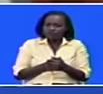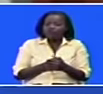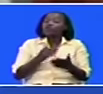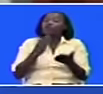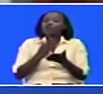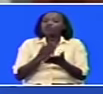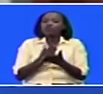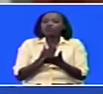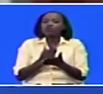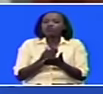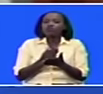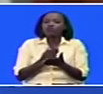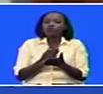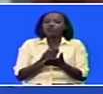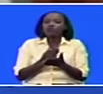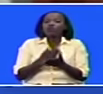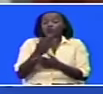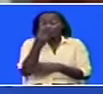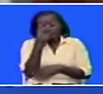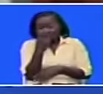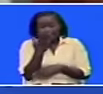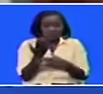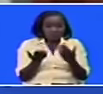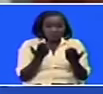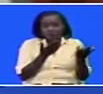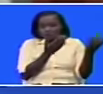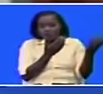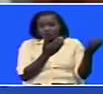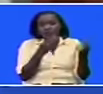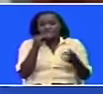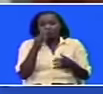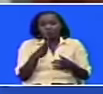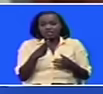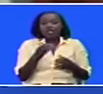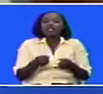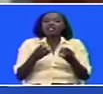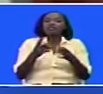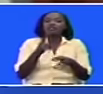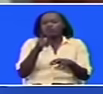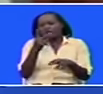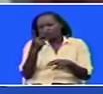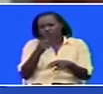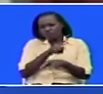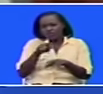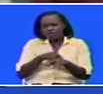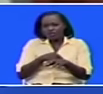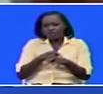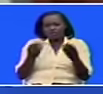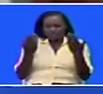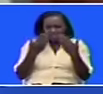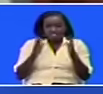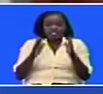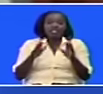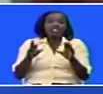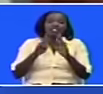Indeed, we suspect that they've been in communication with the Speaker, because the Speaker gave them about an hour or two to compile the report and make it ready.